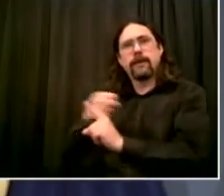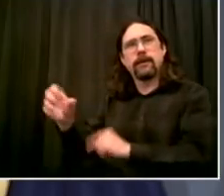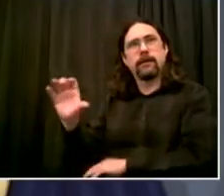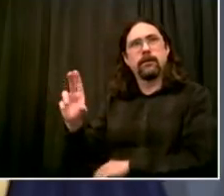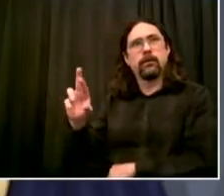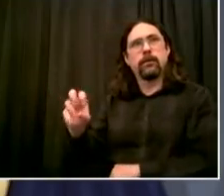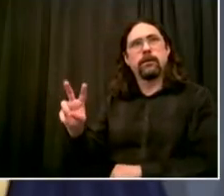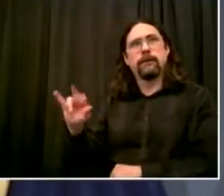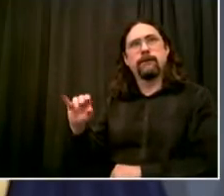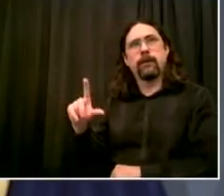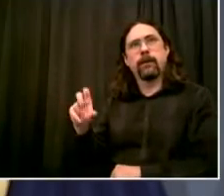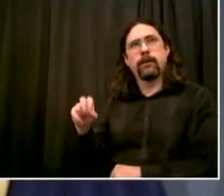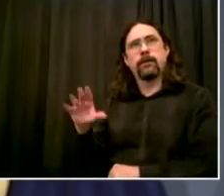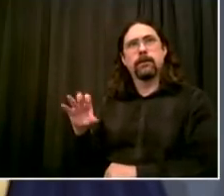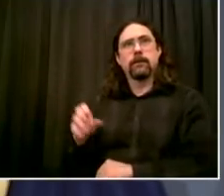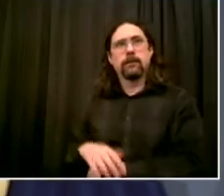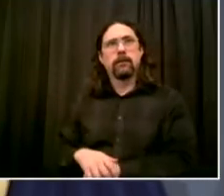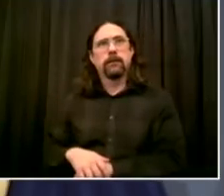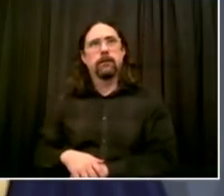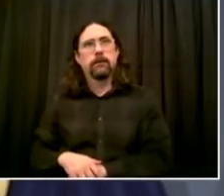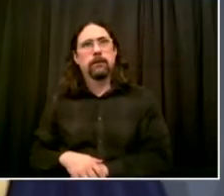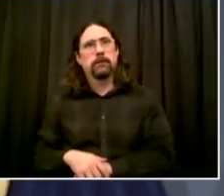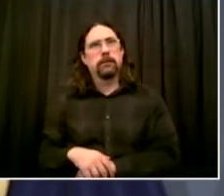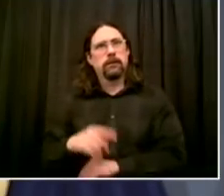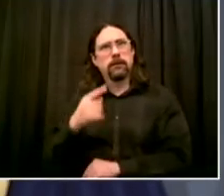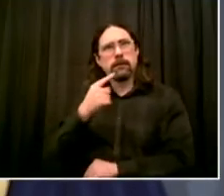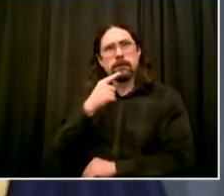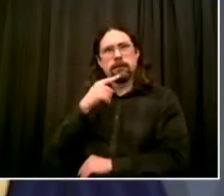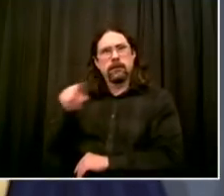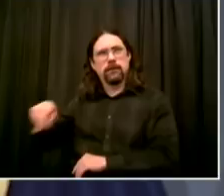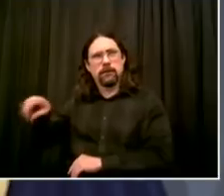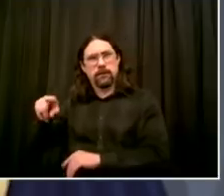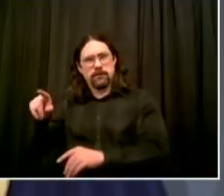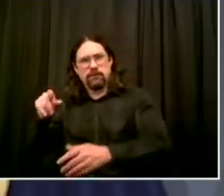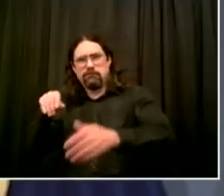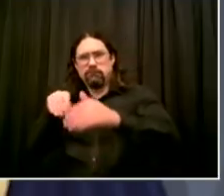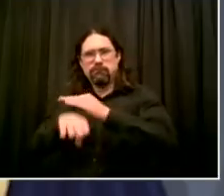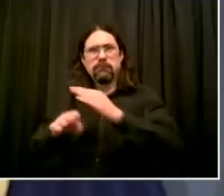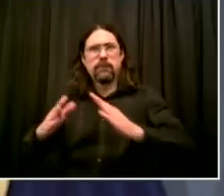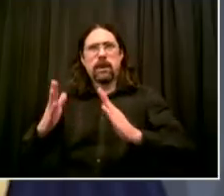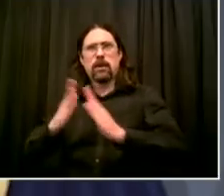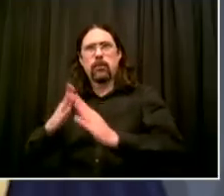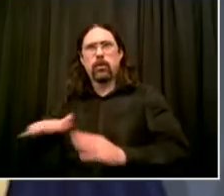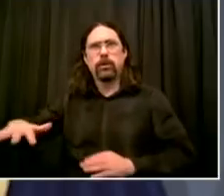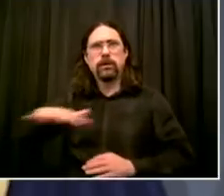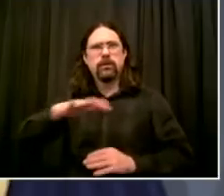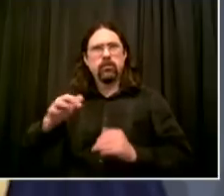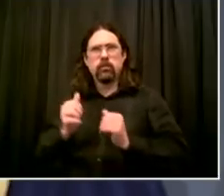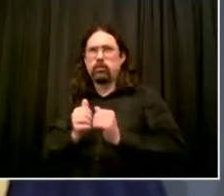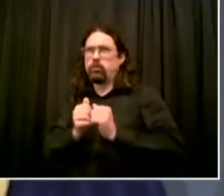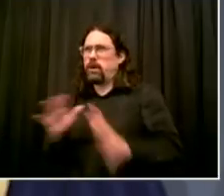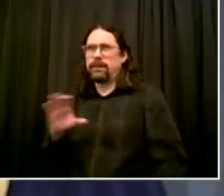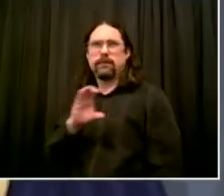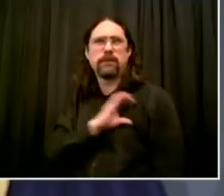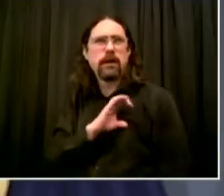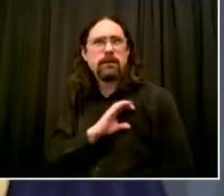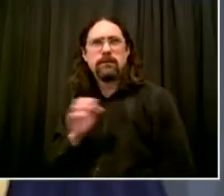badge. I wondered if you are having any conversation or have given any thought